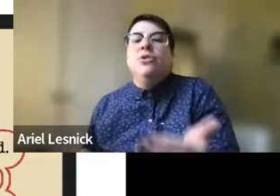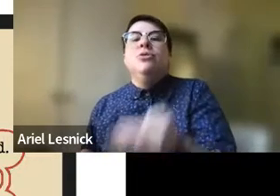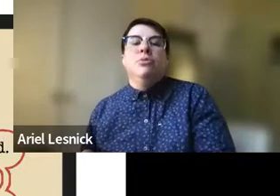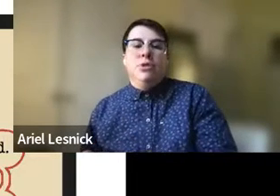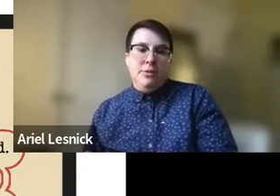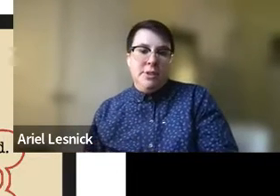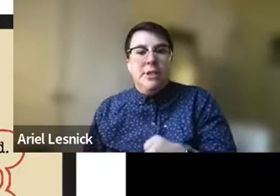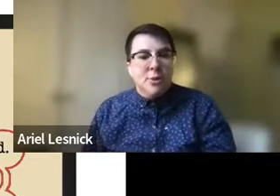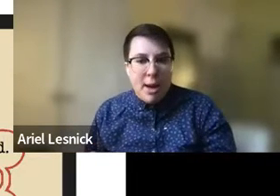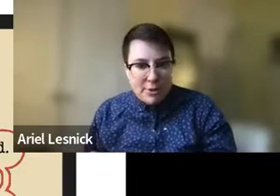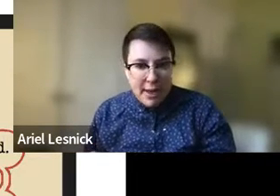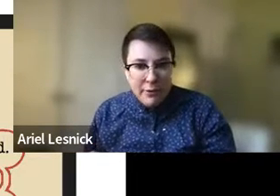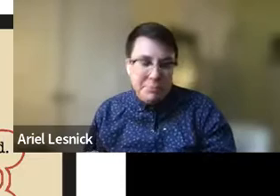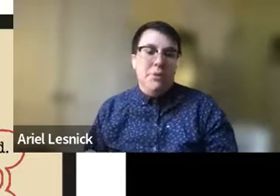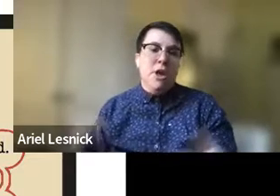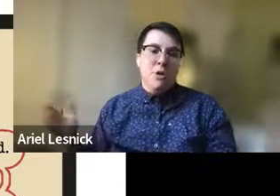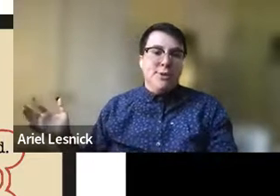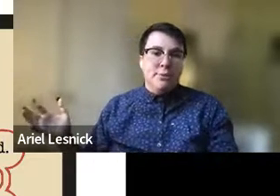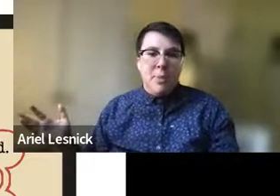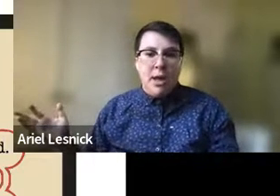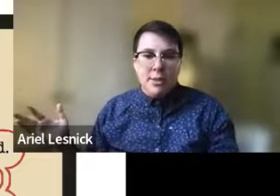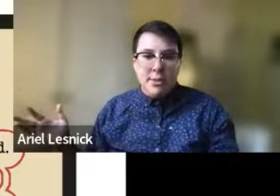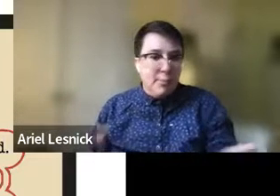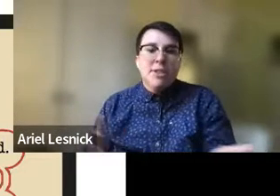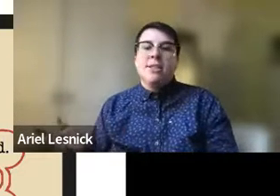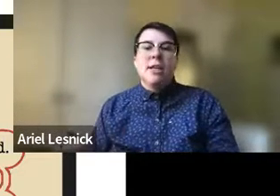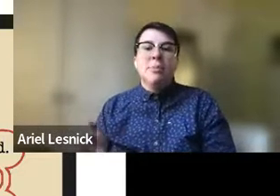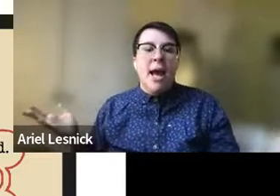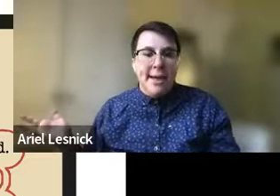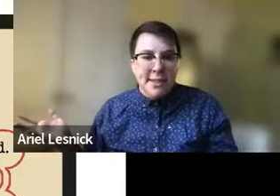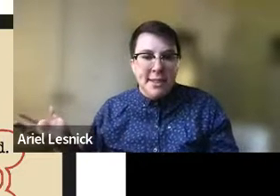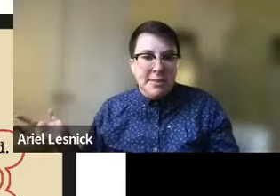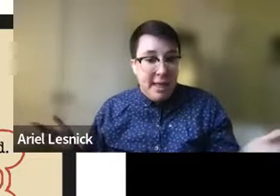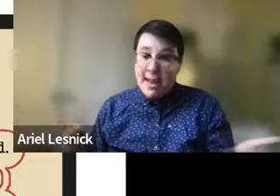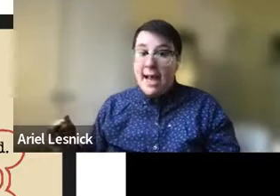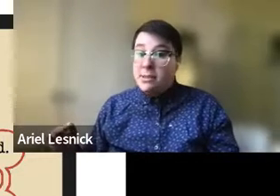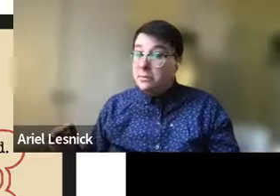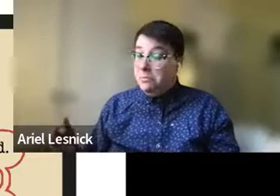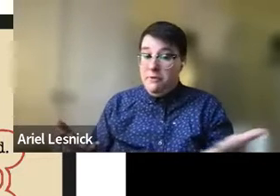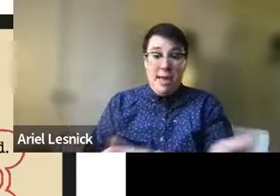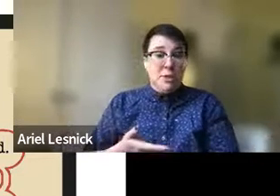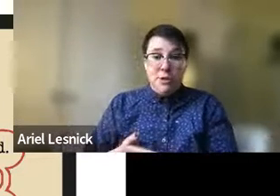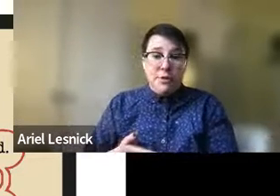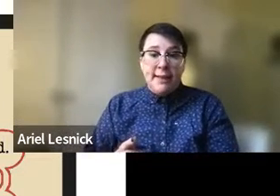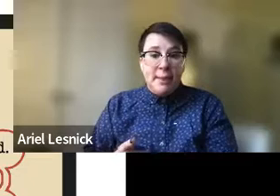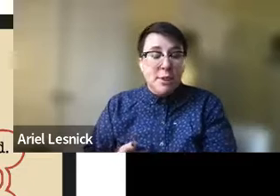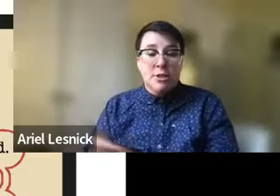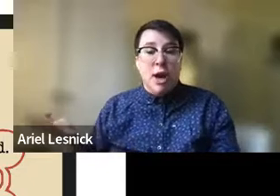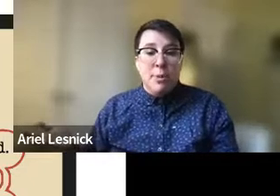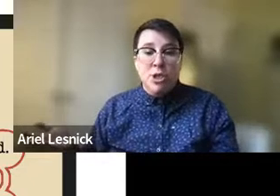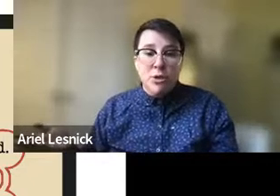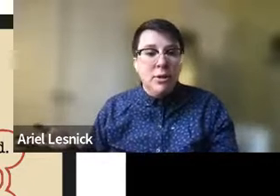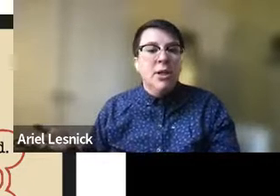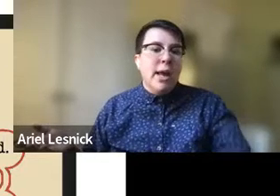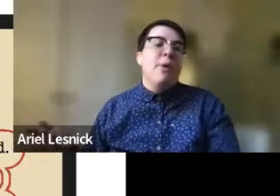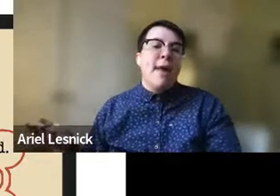language do you use to describe yourself?" The other person responds, "I'm autistic and blind." Then they ask if they should use that language to